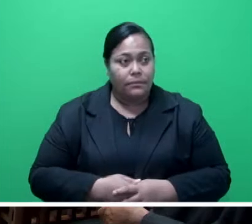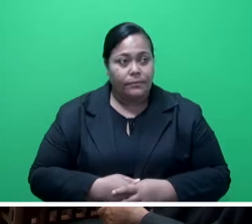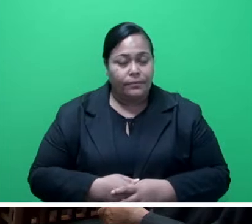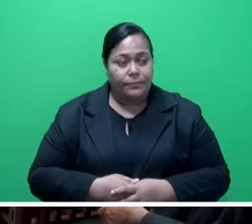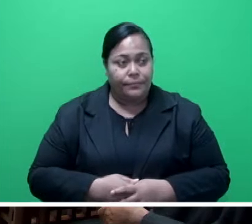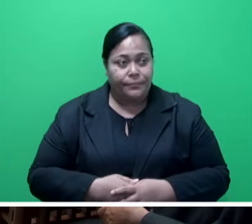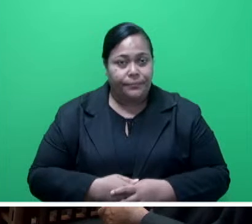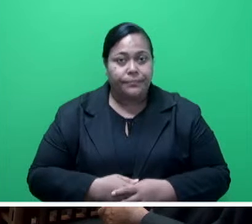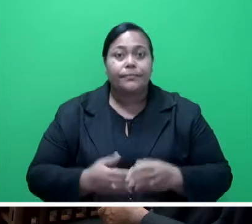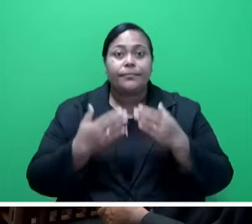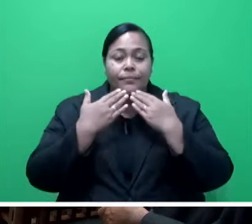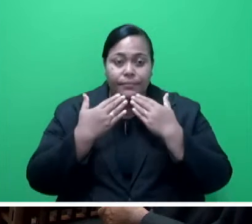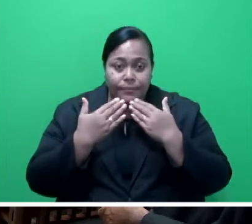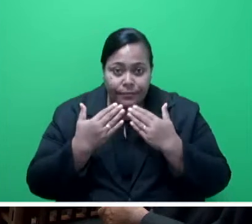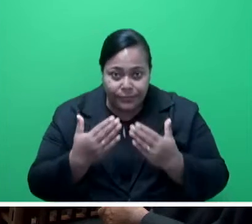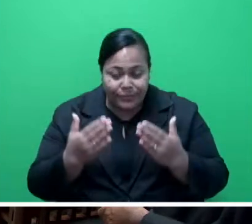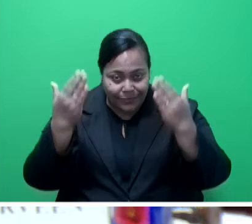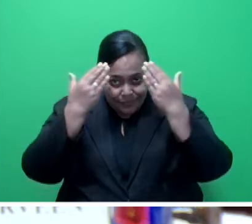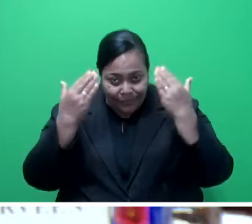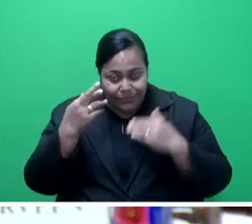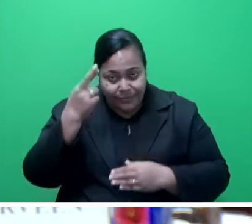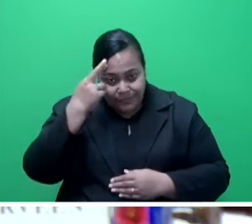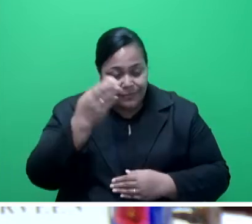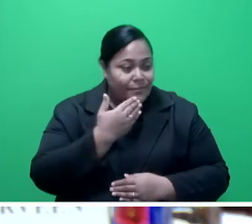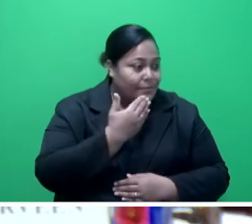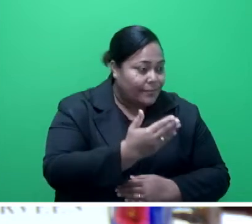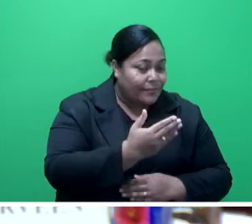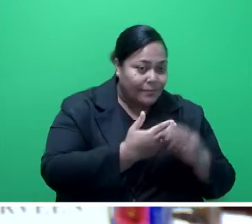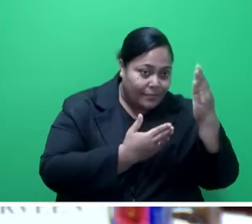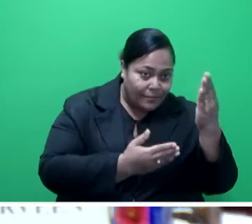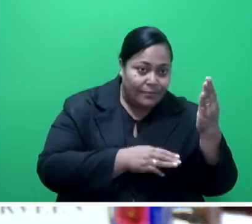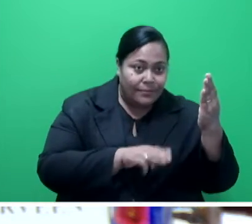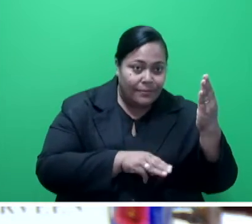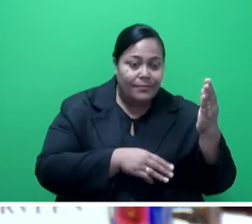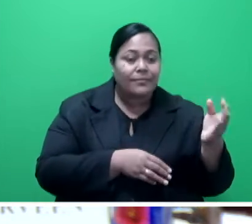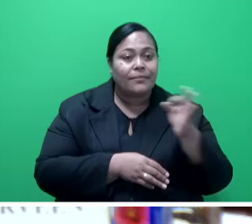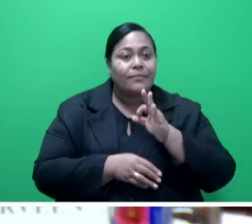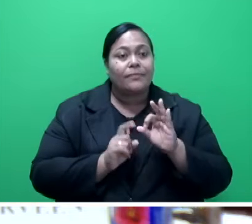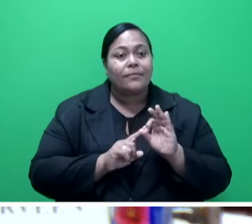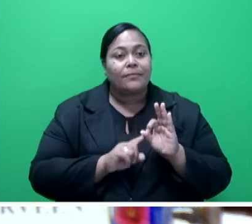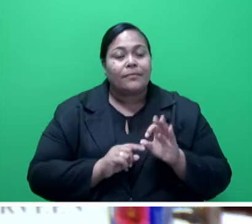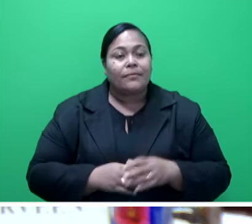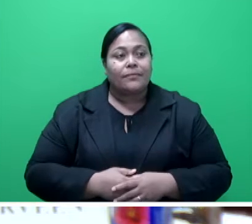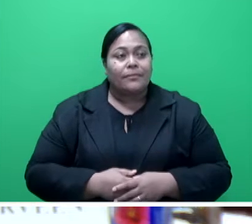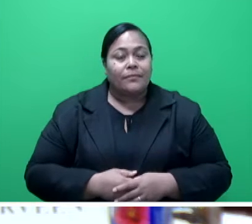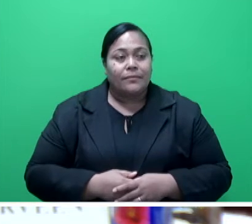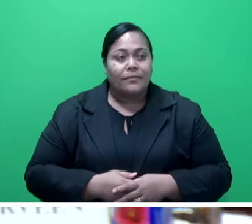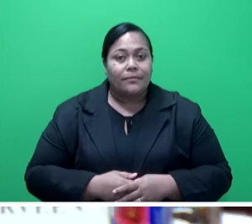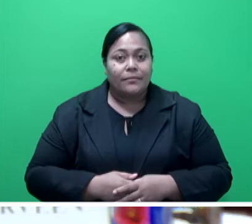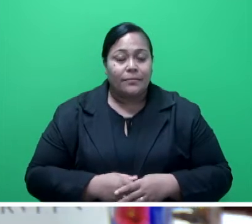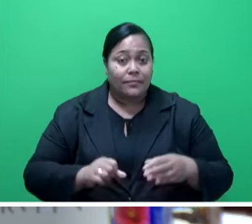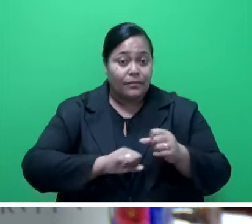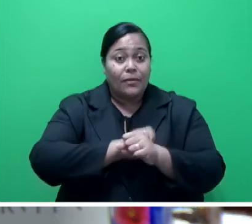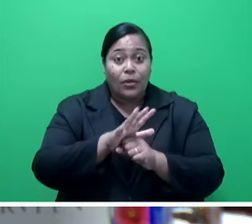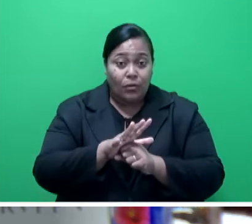Thank you, Mr. Speaker, sir, and I also thank the Honourable Member for his question. Mr. Speaker, sir, COVID-19 is